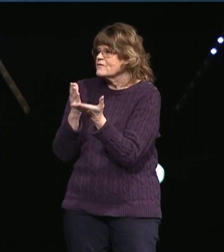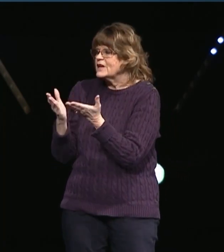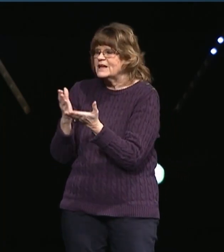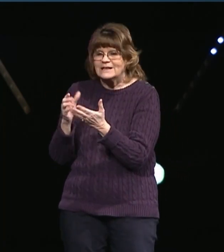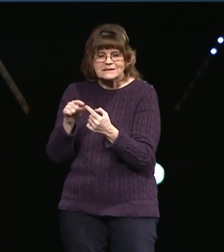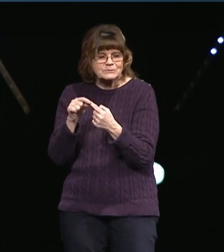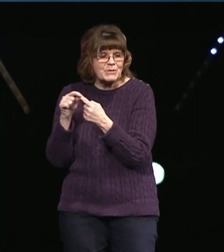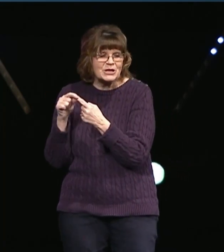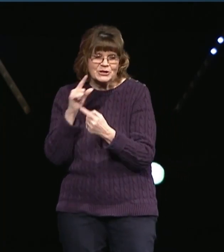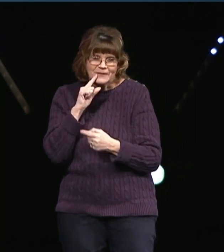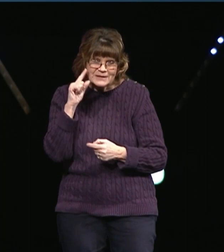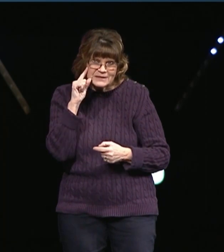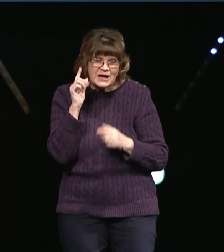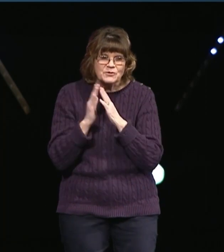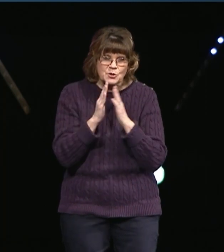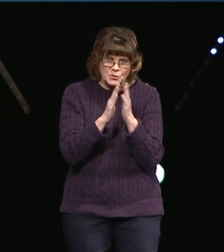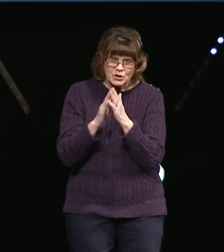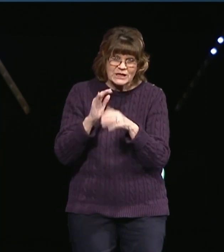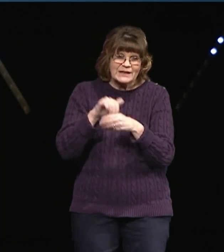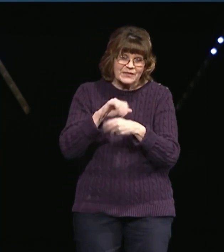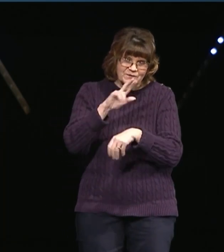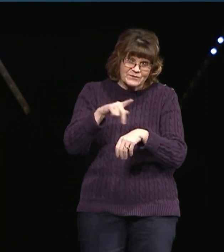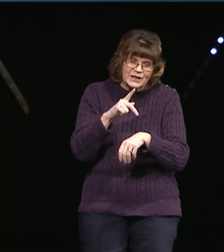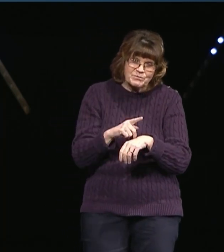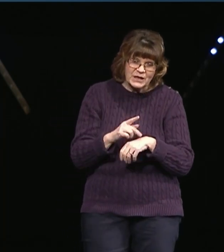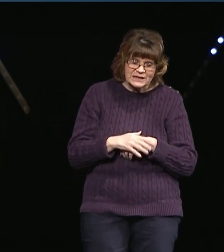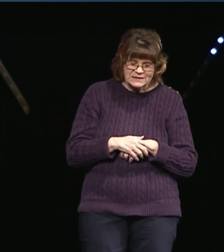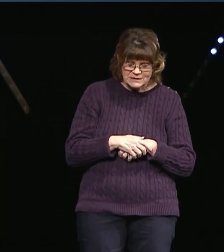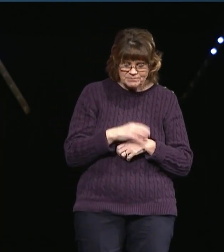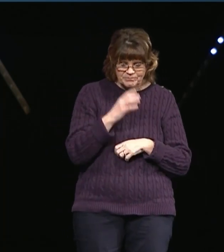deaf community in the Philippines. And